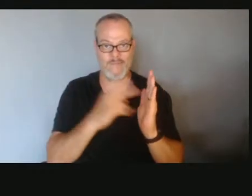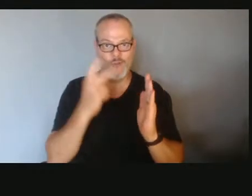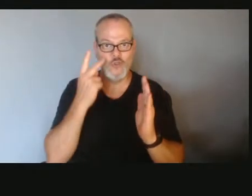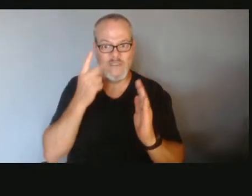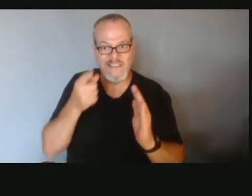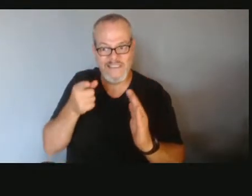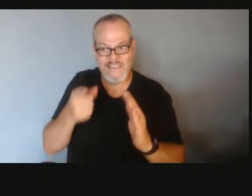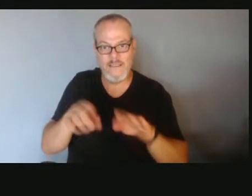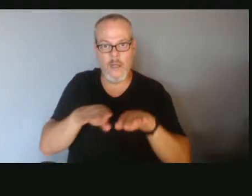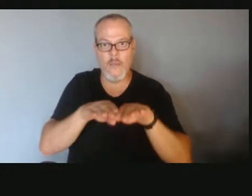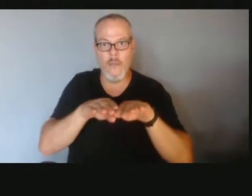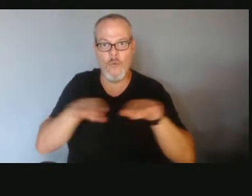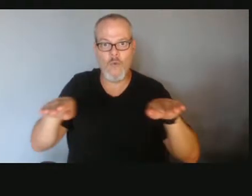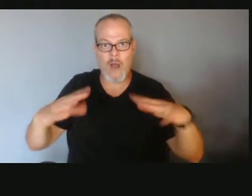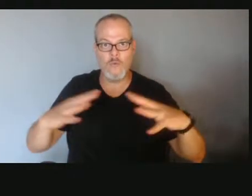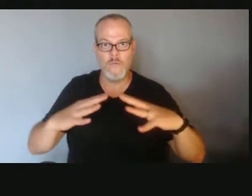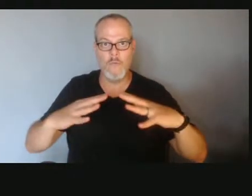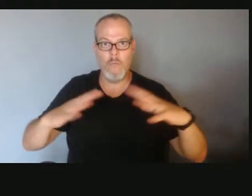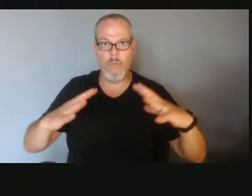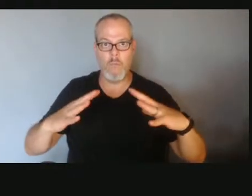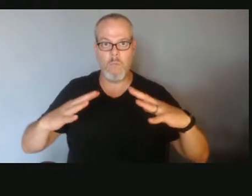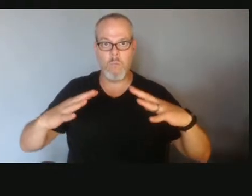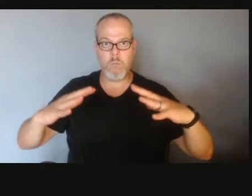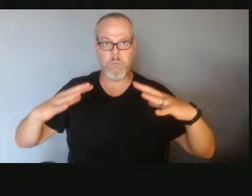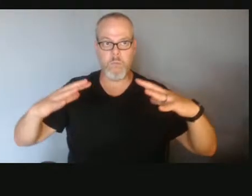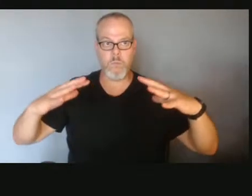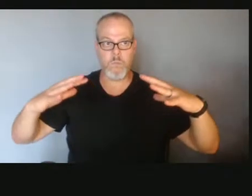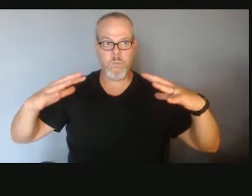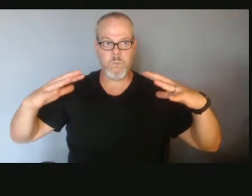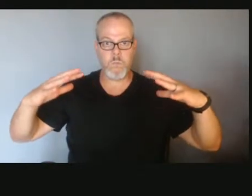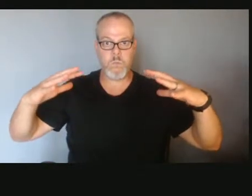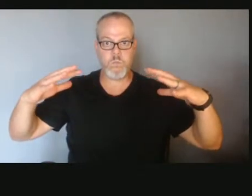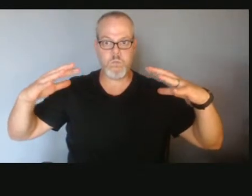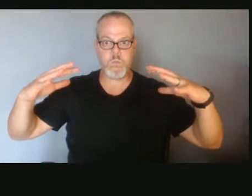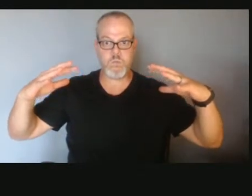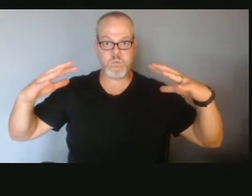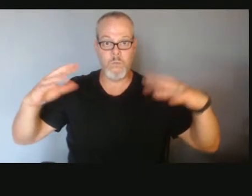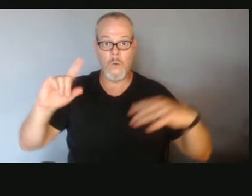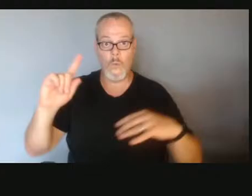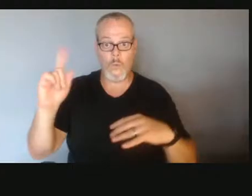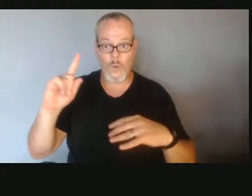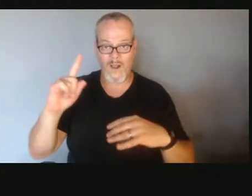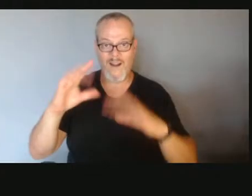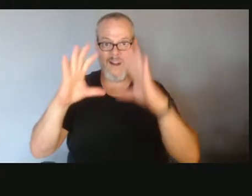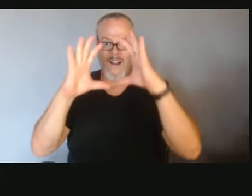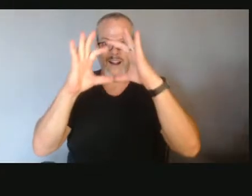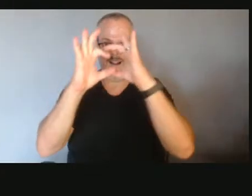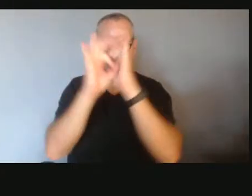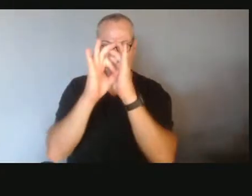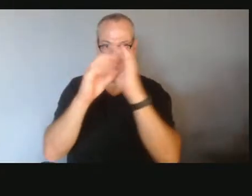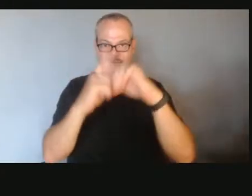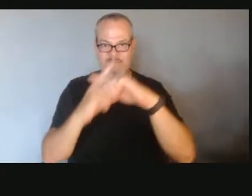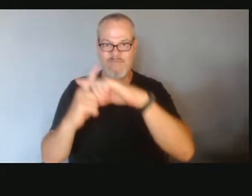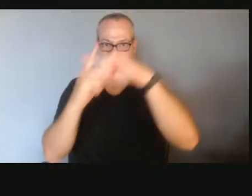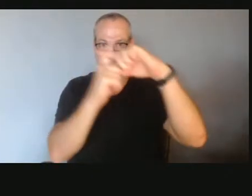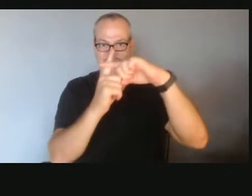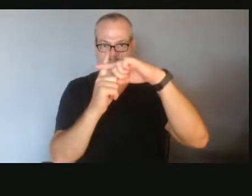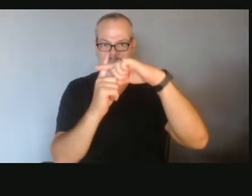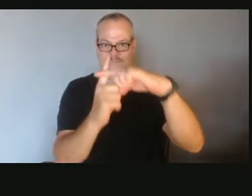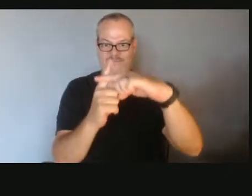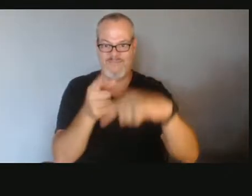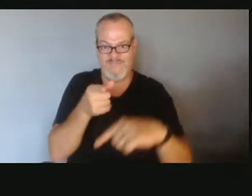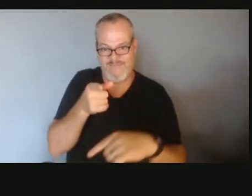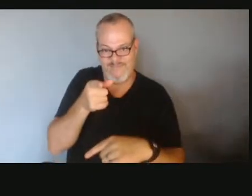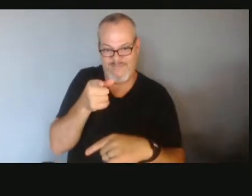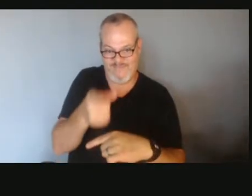the ground is swelling in this area, and it's swelling the most where this bullseye is located. Now that also seems to be the same pattern